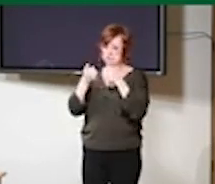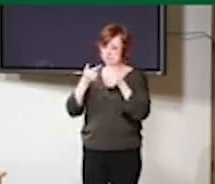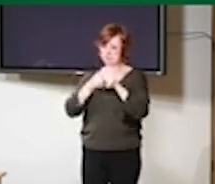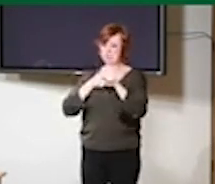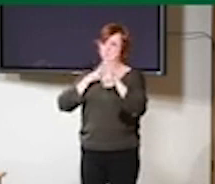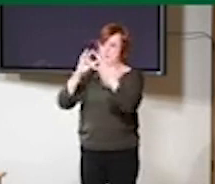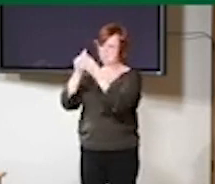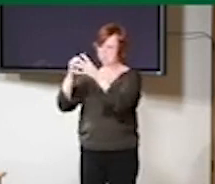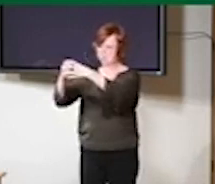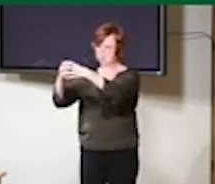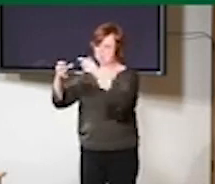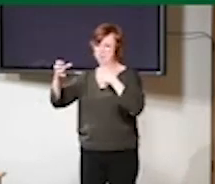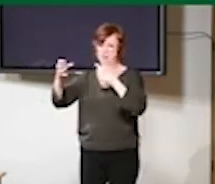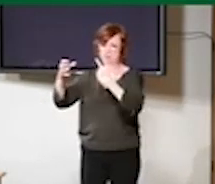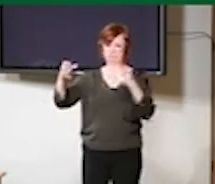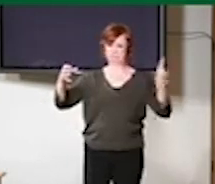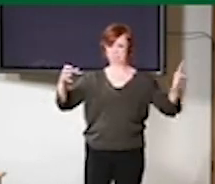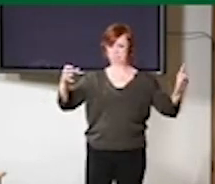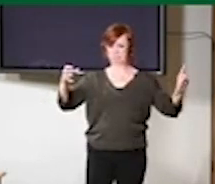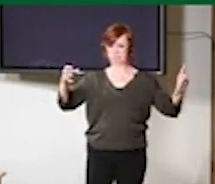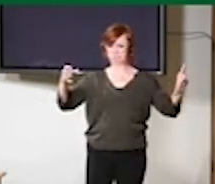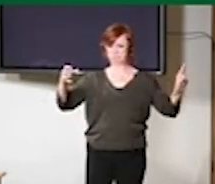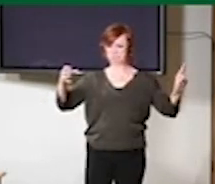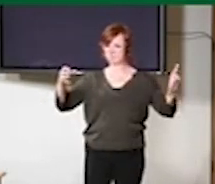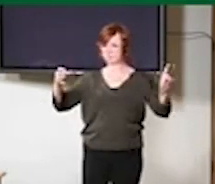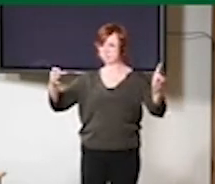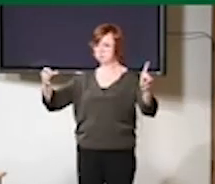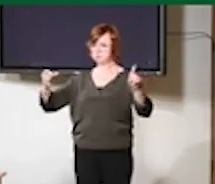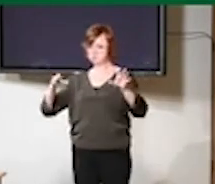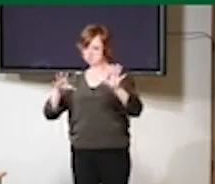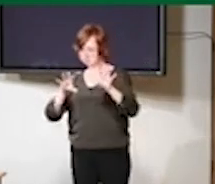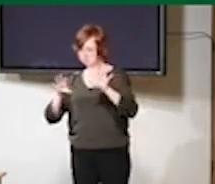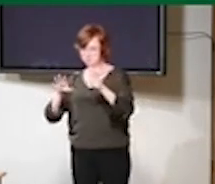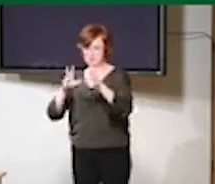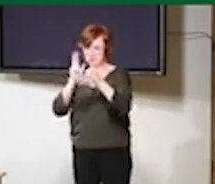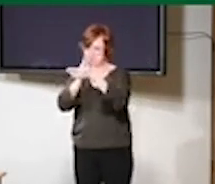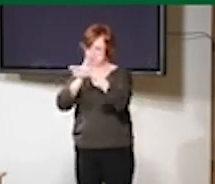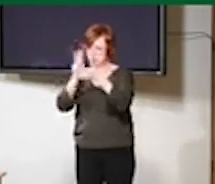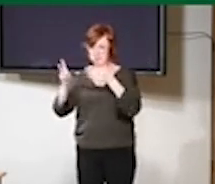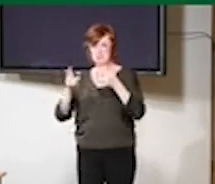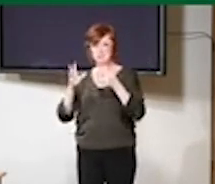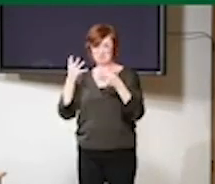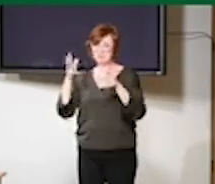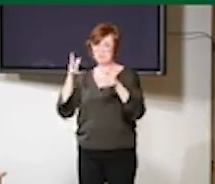very uneventfully, and no one in the household gets sick. So it is perfectly,